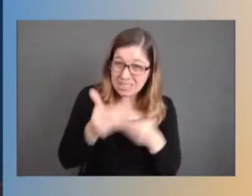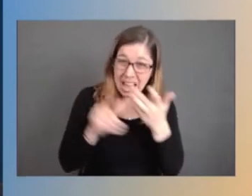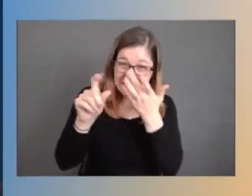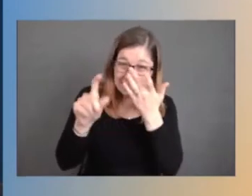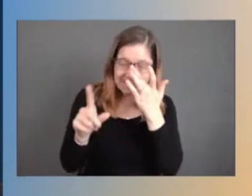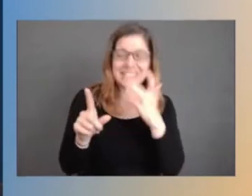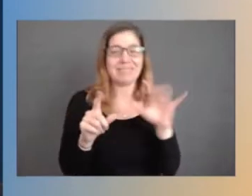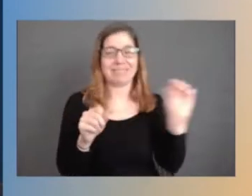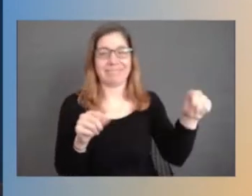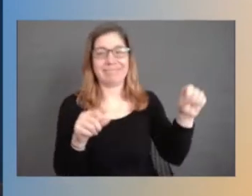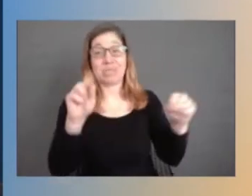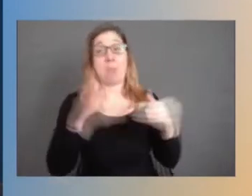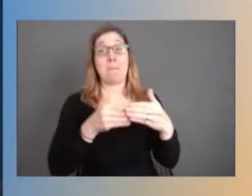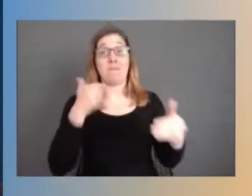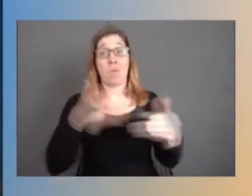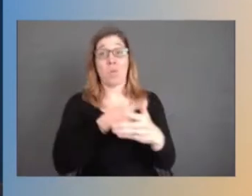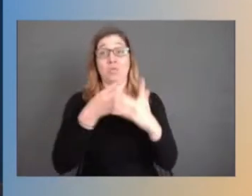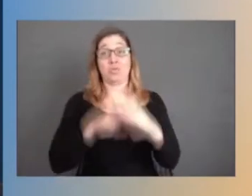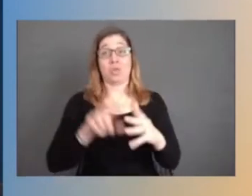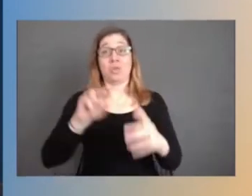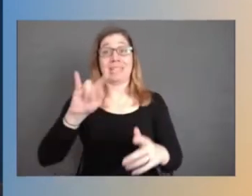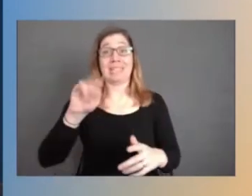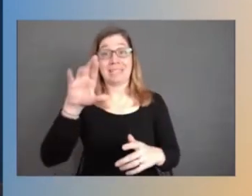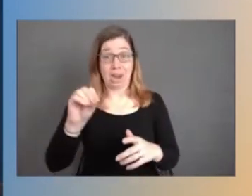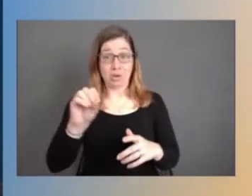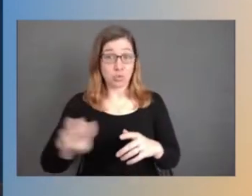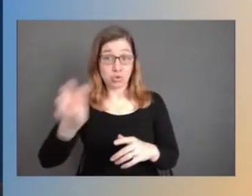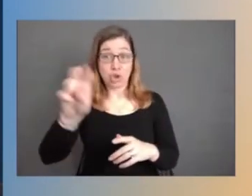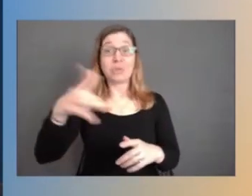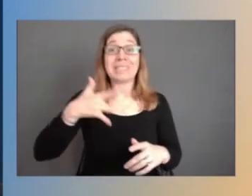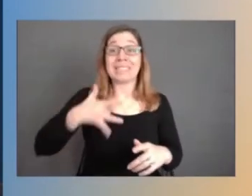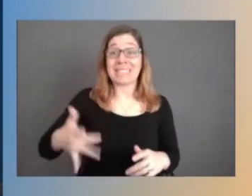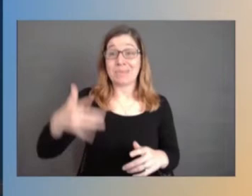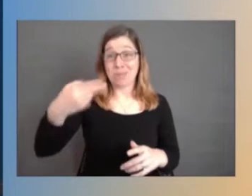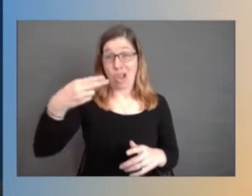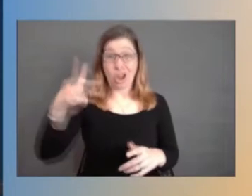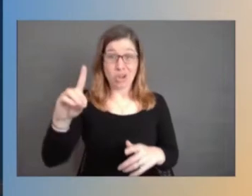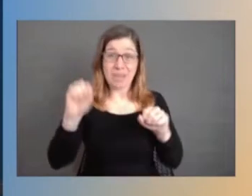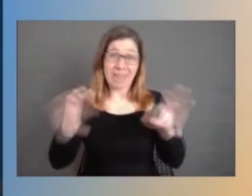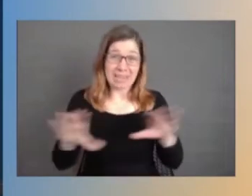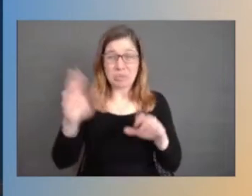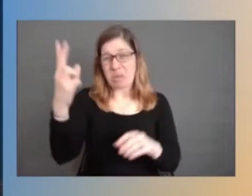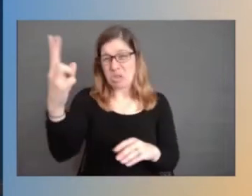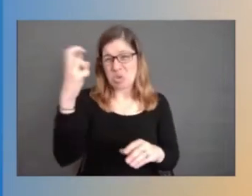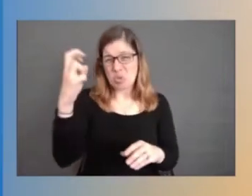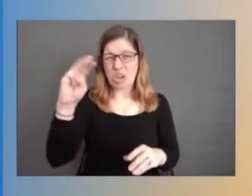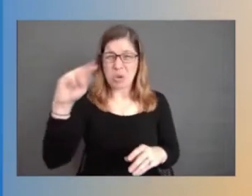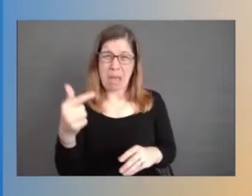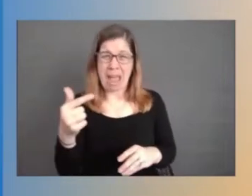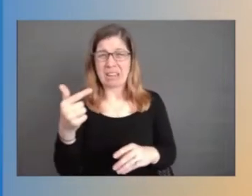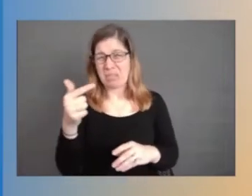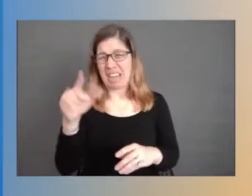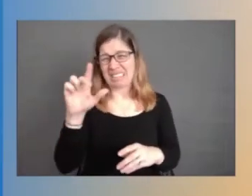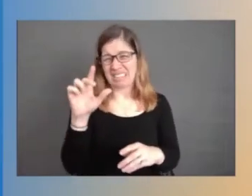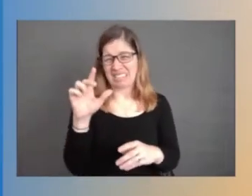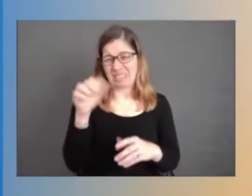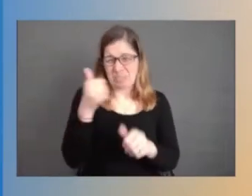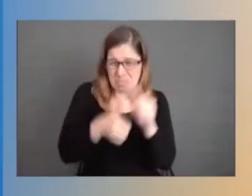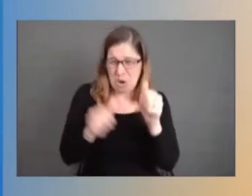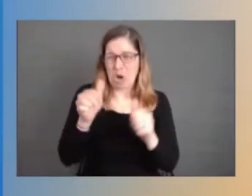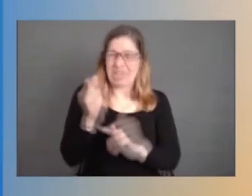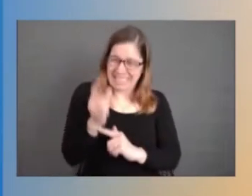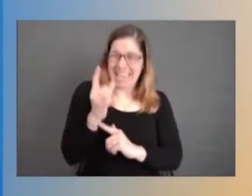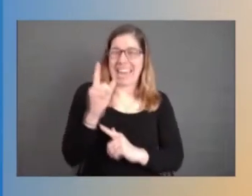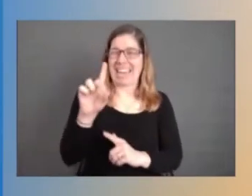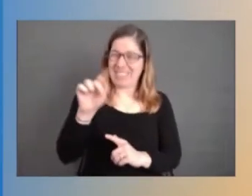started the Nitro journey, the typical hard drive can do about 200 megabytes per second of data transfer, and generally around 200 IOPS.